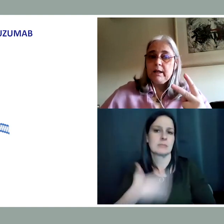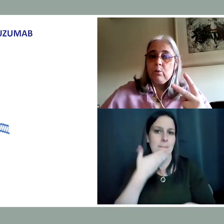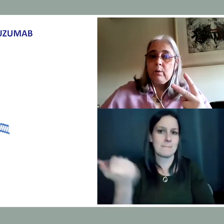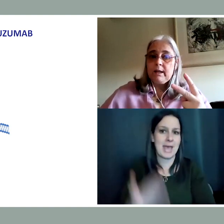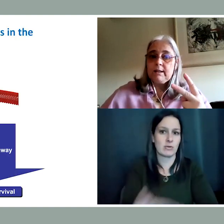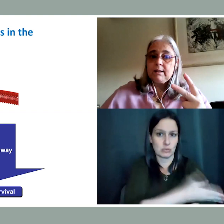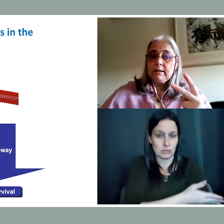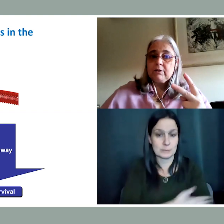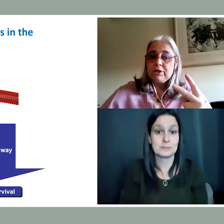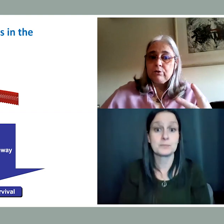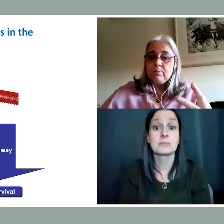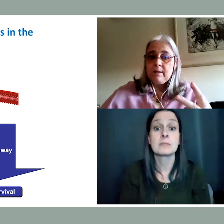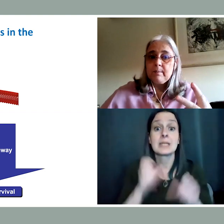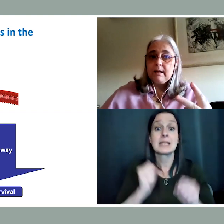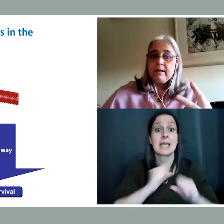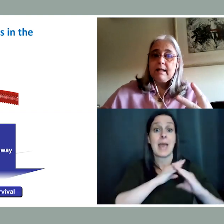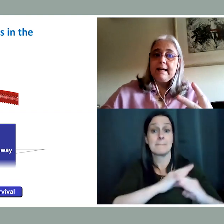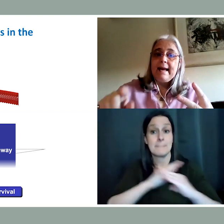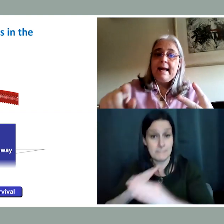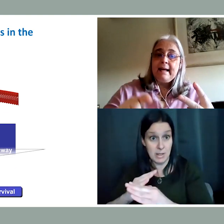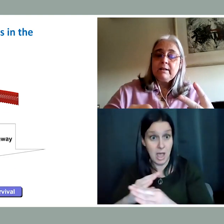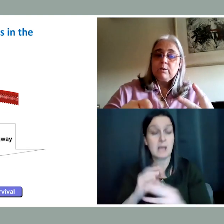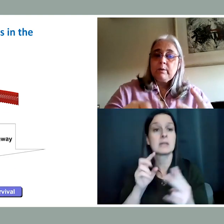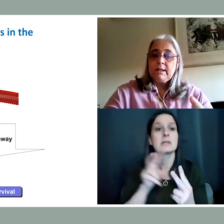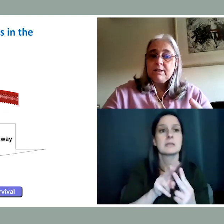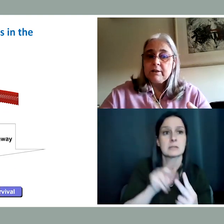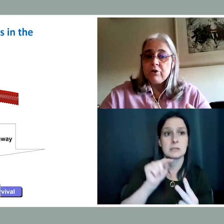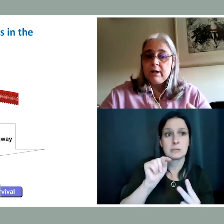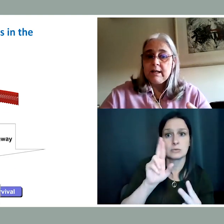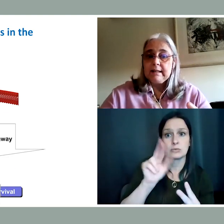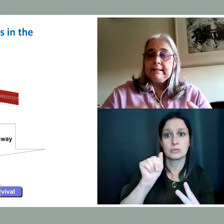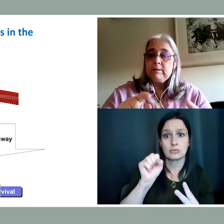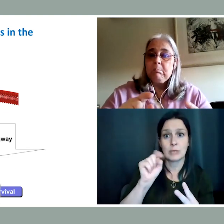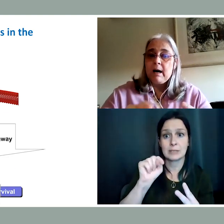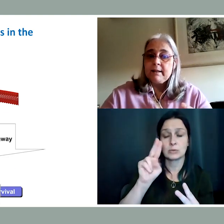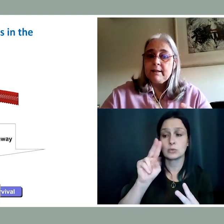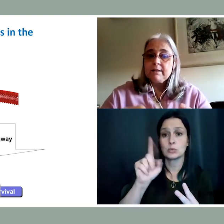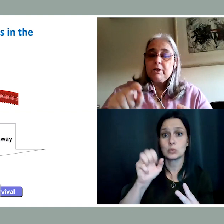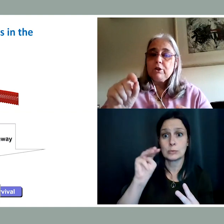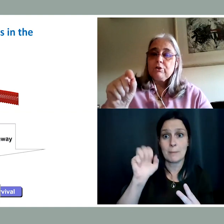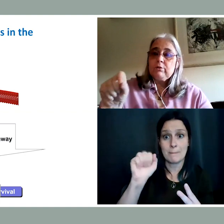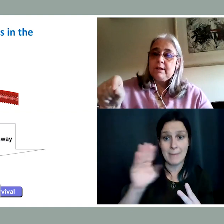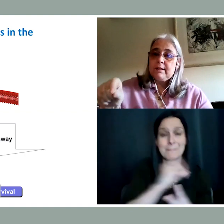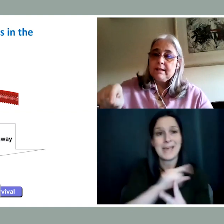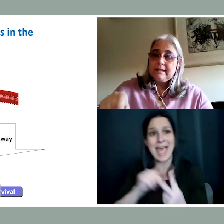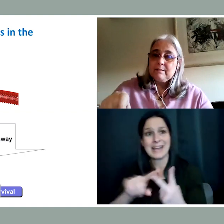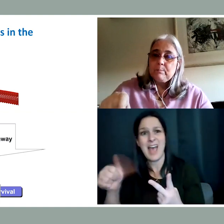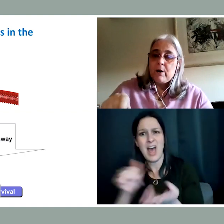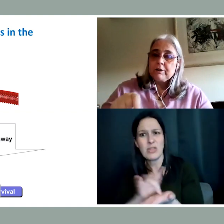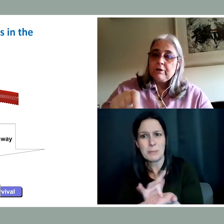places with Trastuzumab and with this other drug that binds to